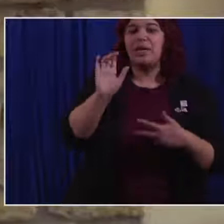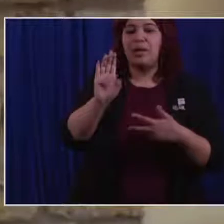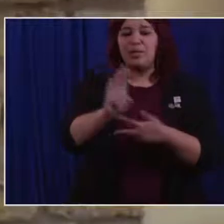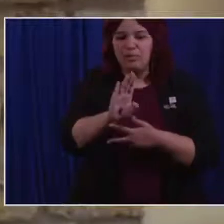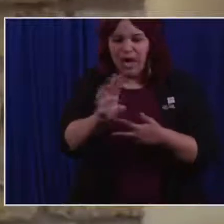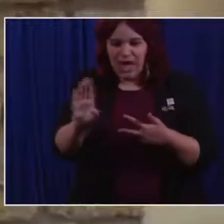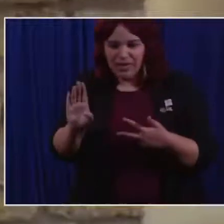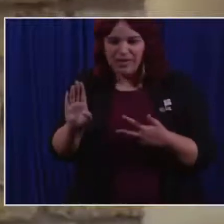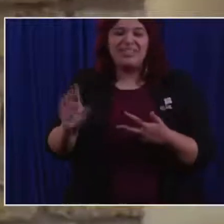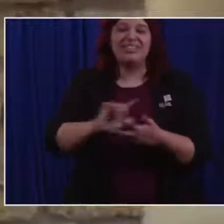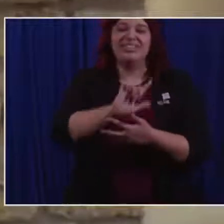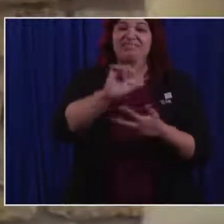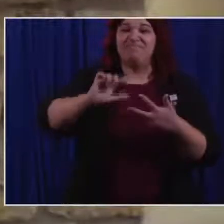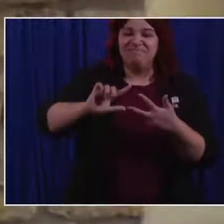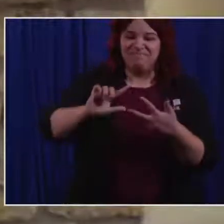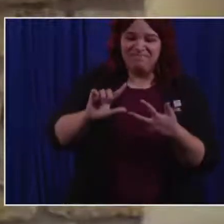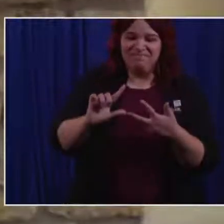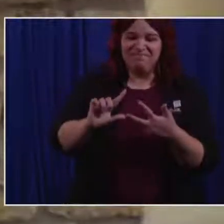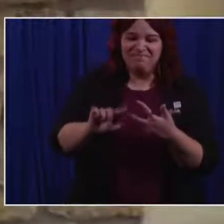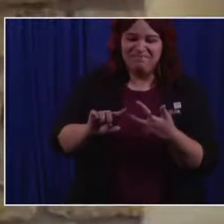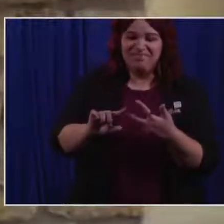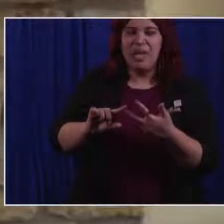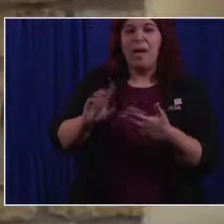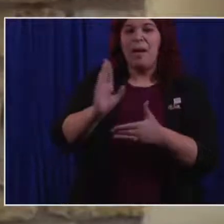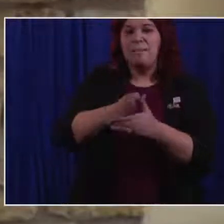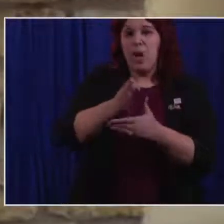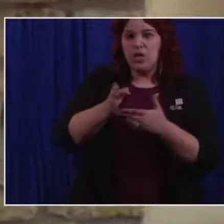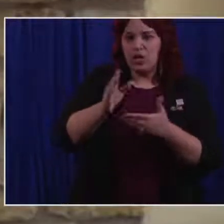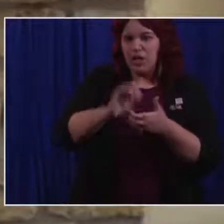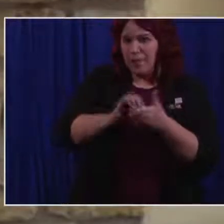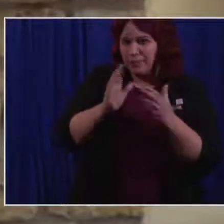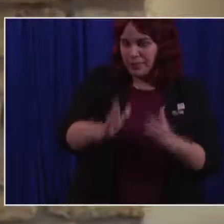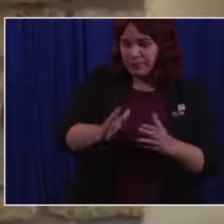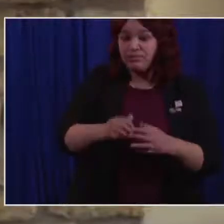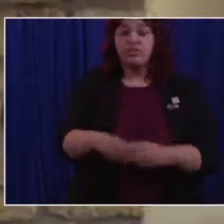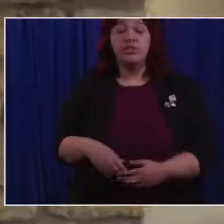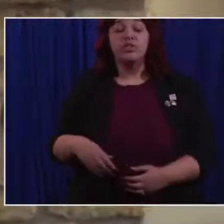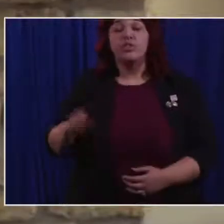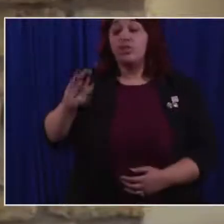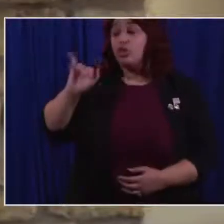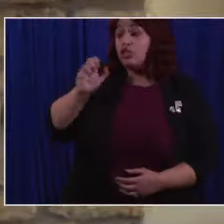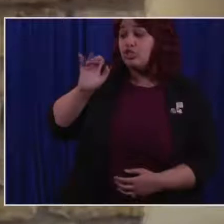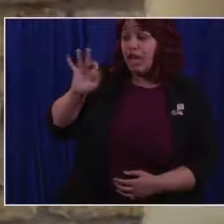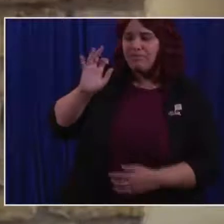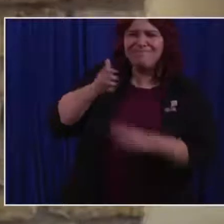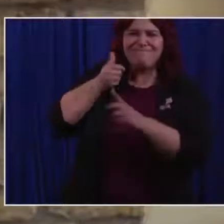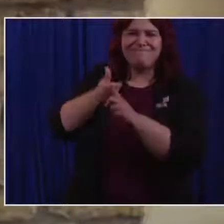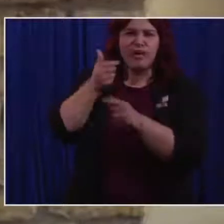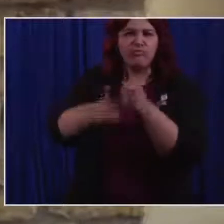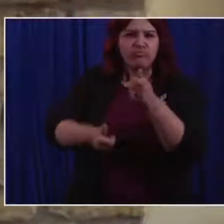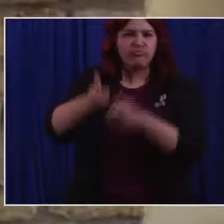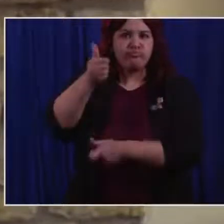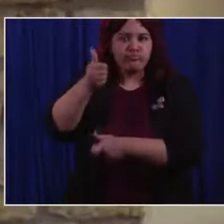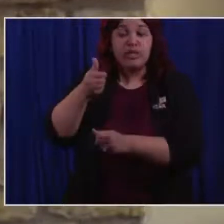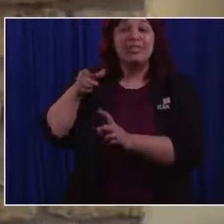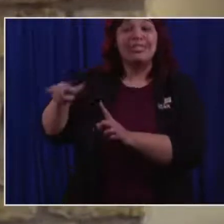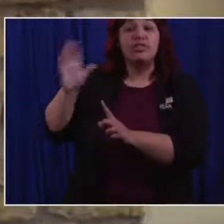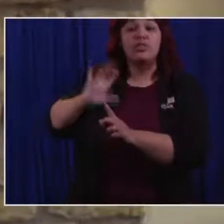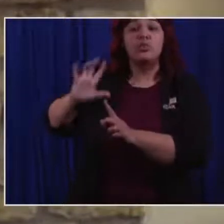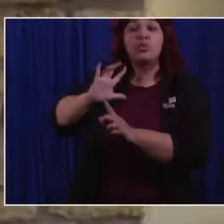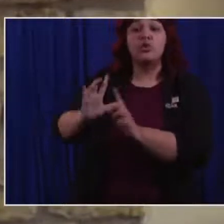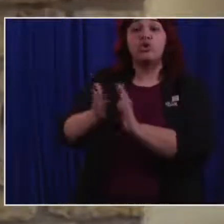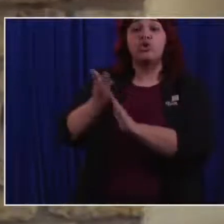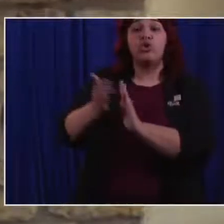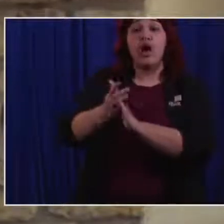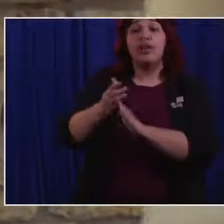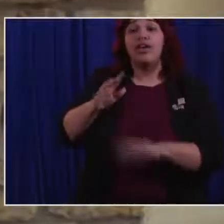of the P3 team, and Jeff is joining us today. Jeff ran Fifth Third Bank's central